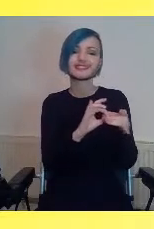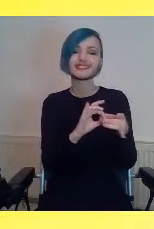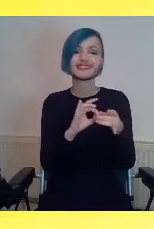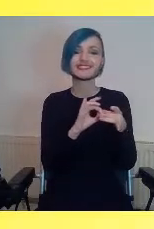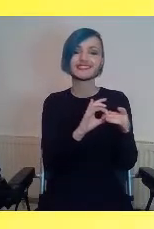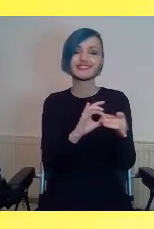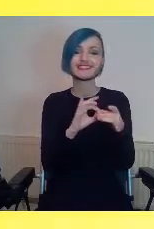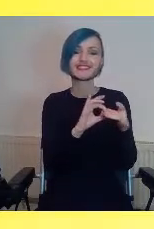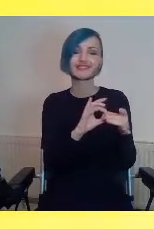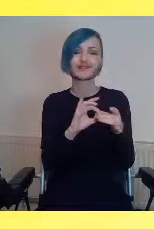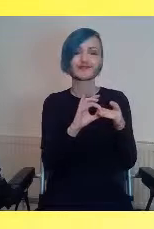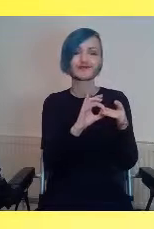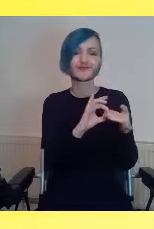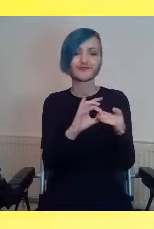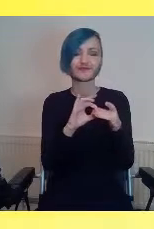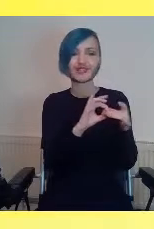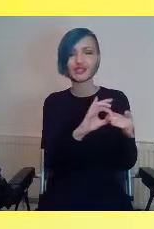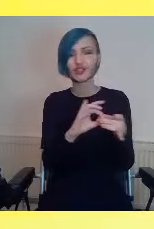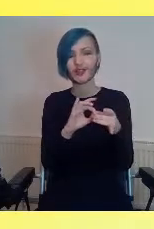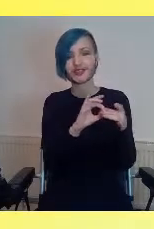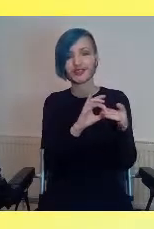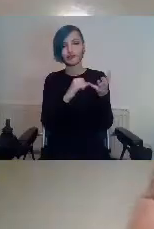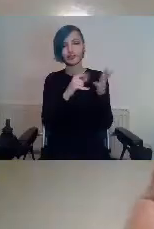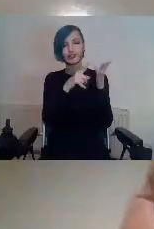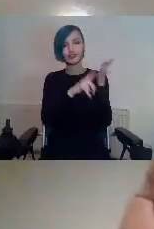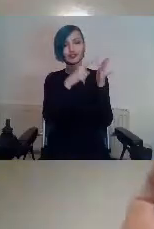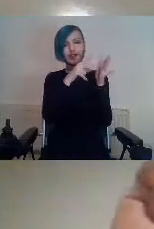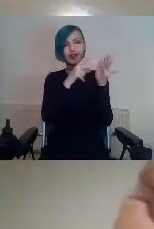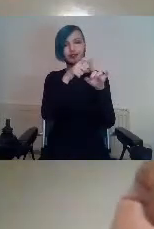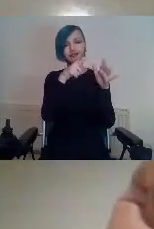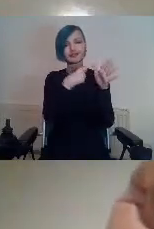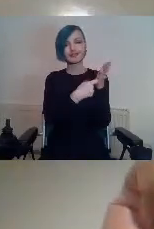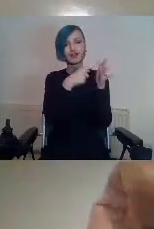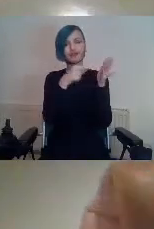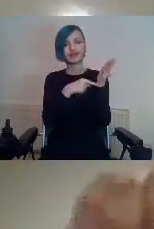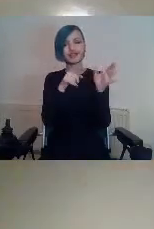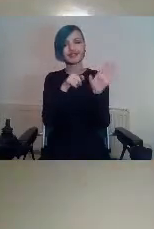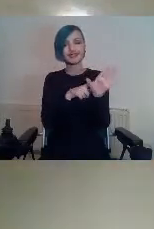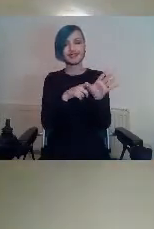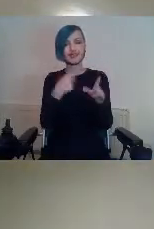Solidarity. Solidarity. Take care. Thank you all. Take care. Bye.